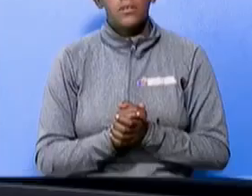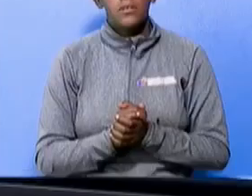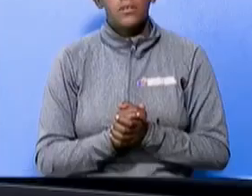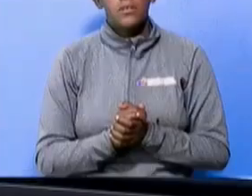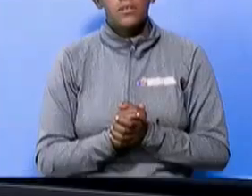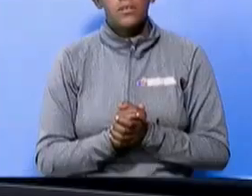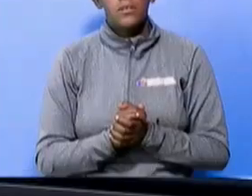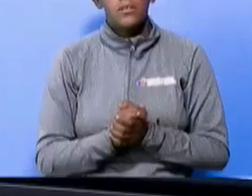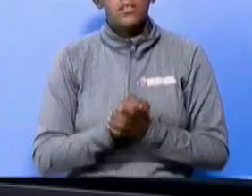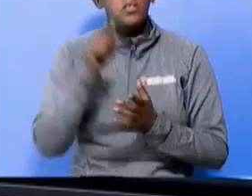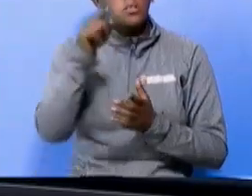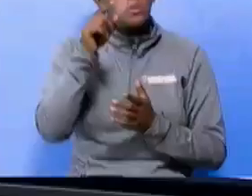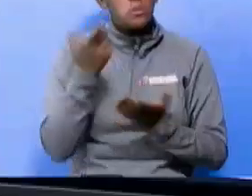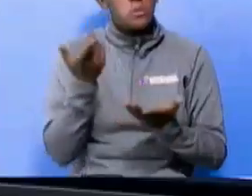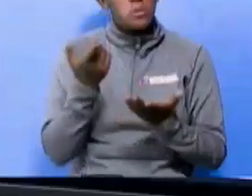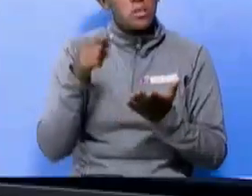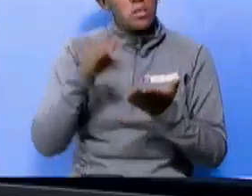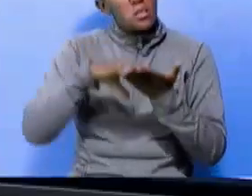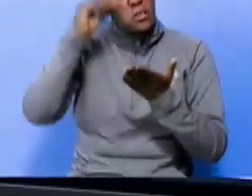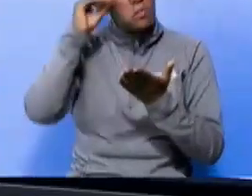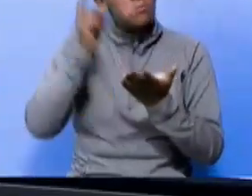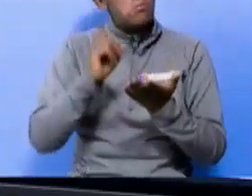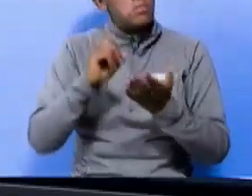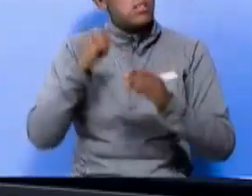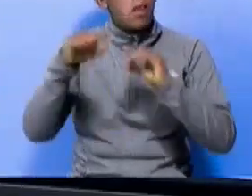What kind of grammar are you going to learn?